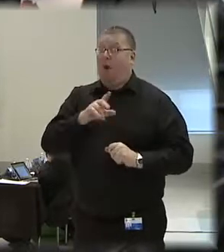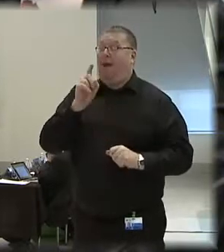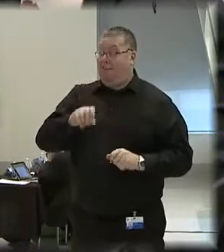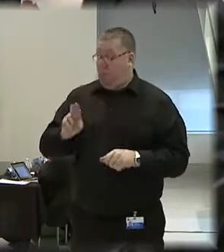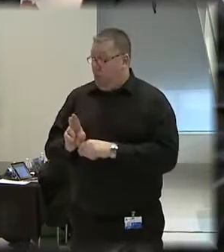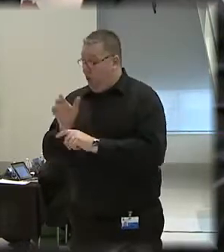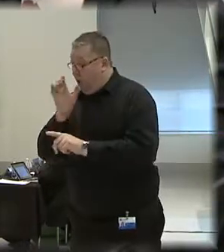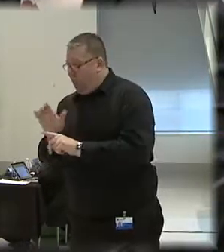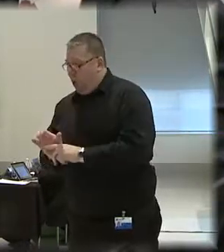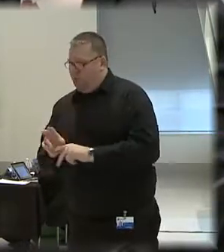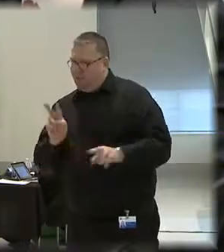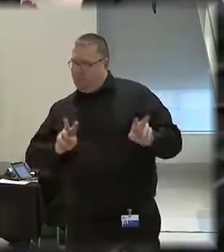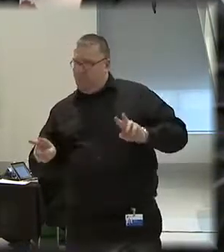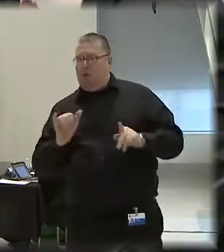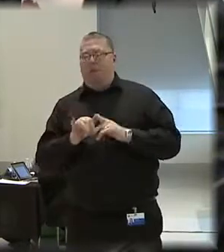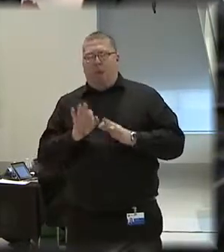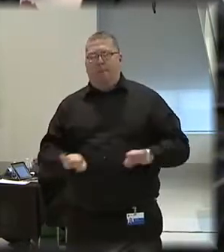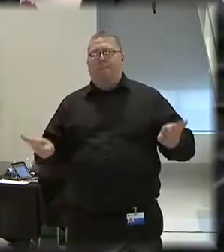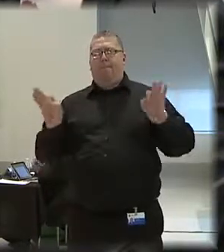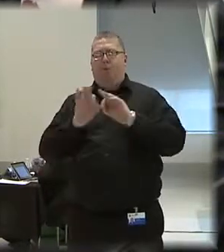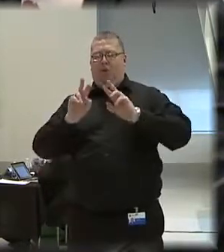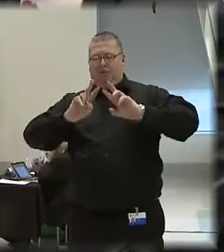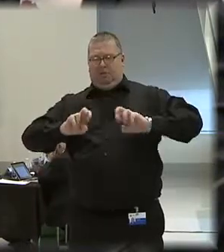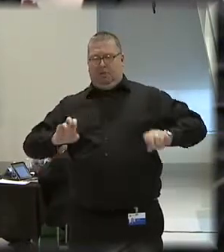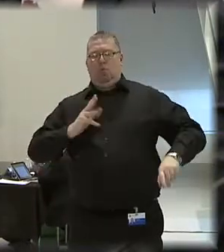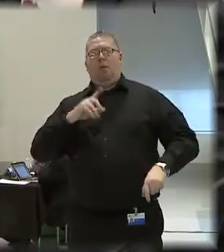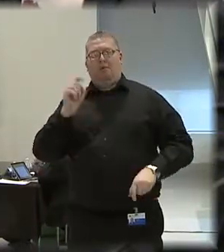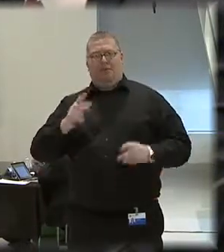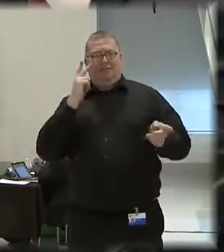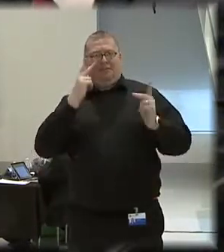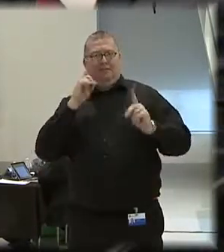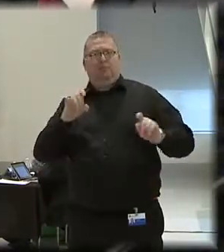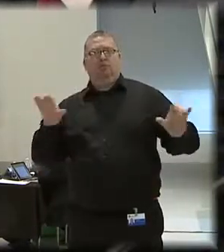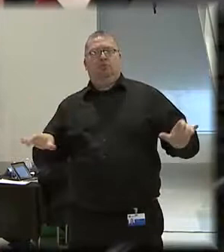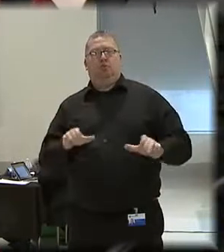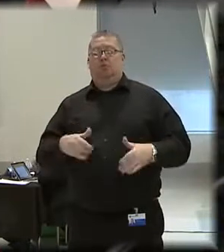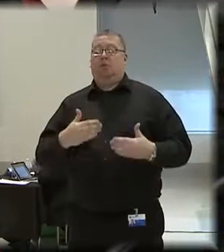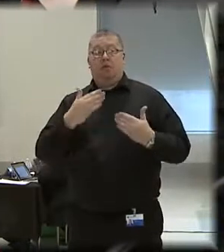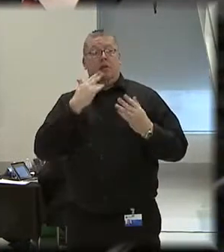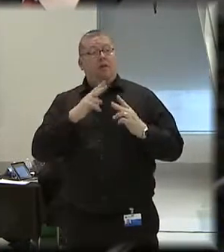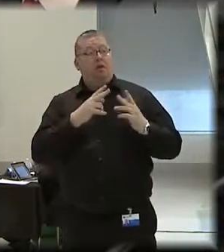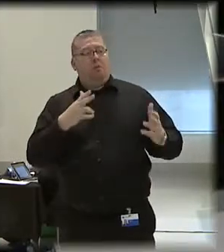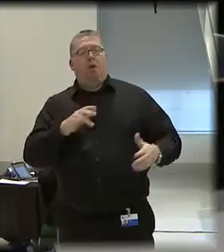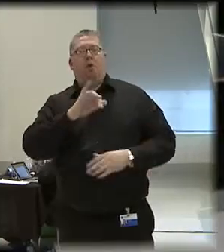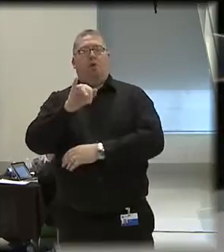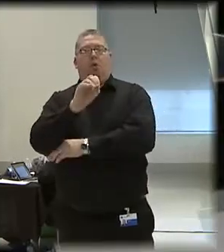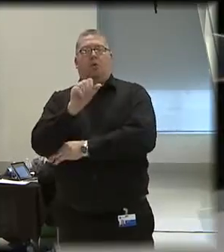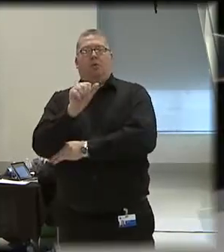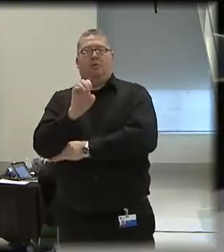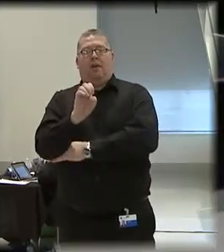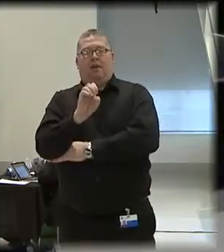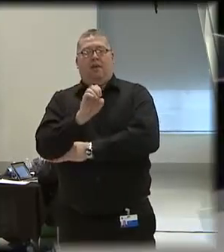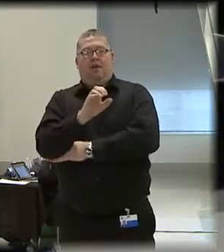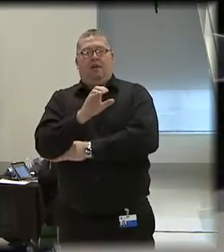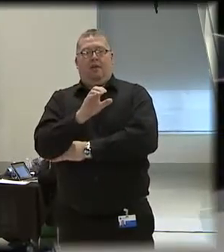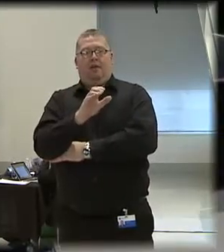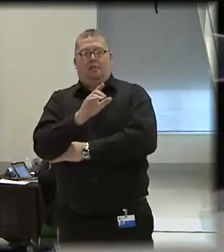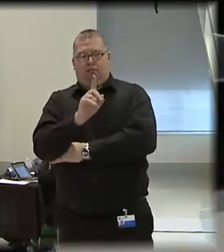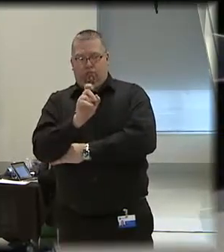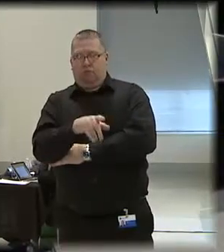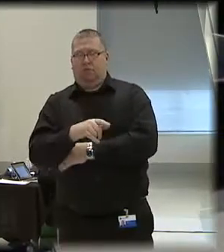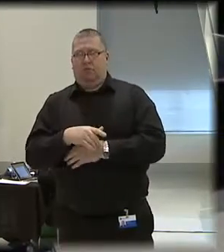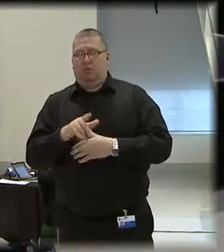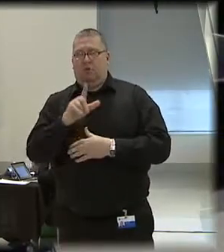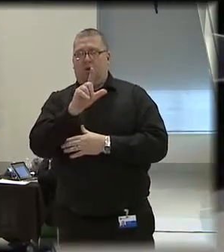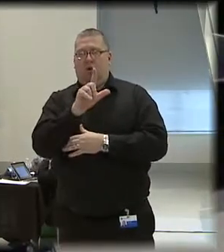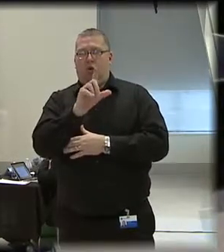is a really important thing to do. Thank you very much. Jose Lopez, followed by Cedric Alexander. Great, thank you.